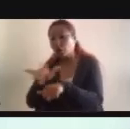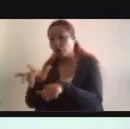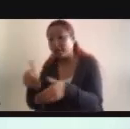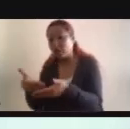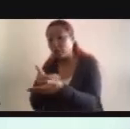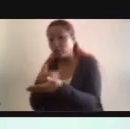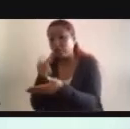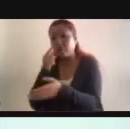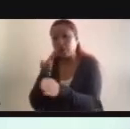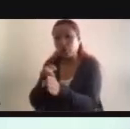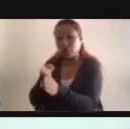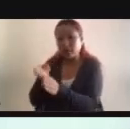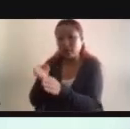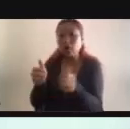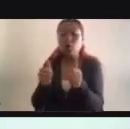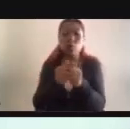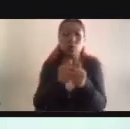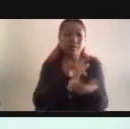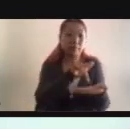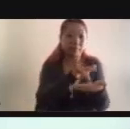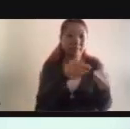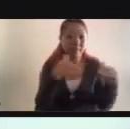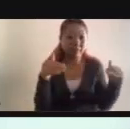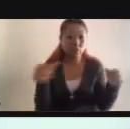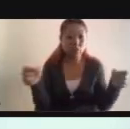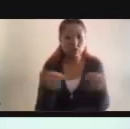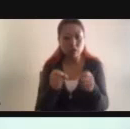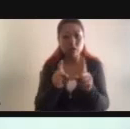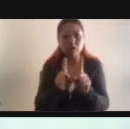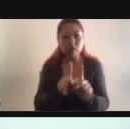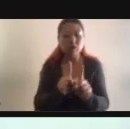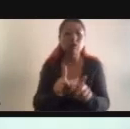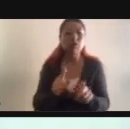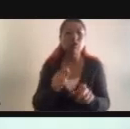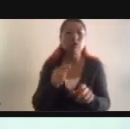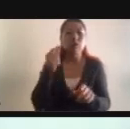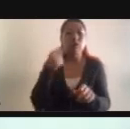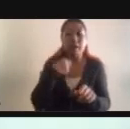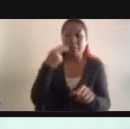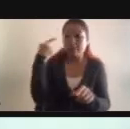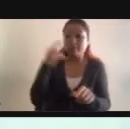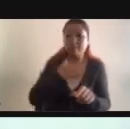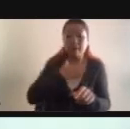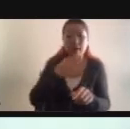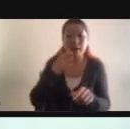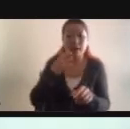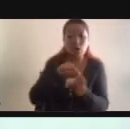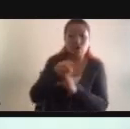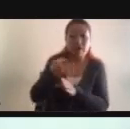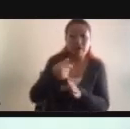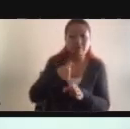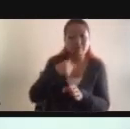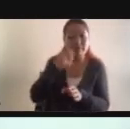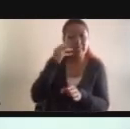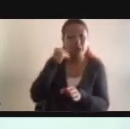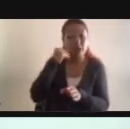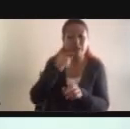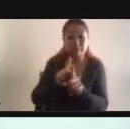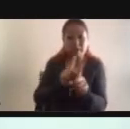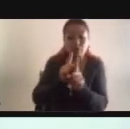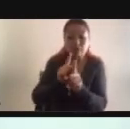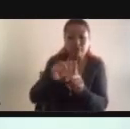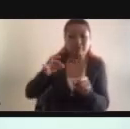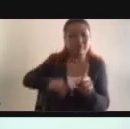personally know that for my own self in my career, the benefit that mentoring has played. And so I personally